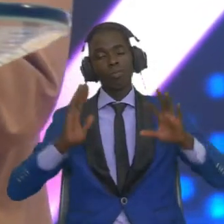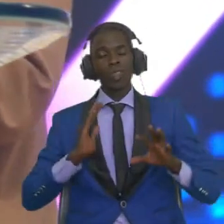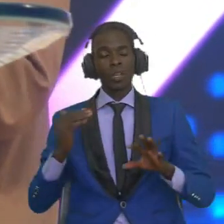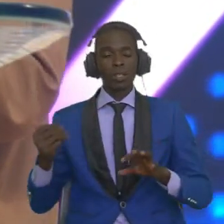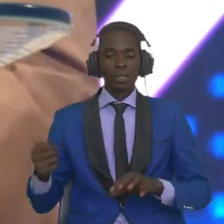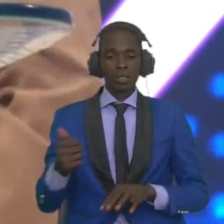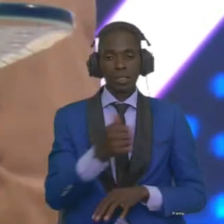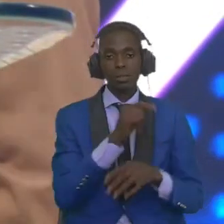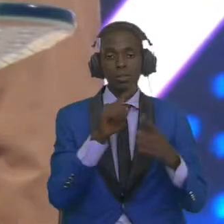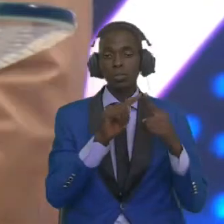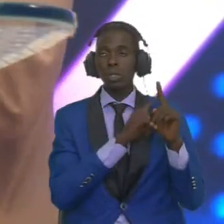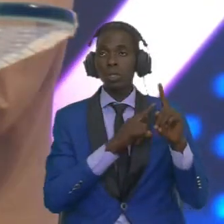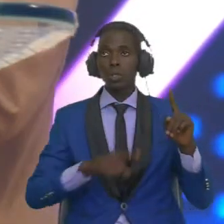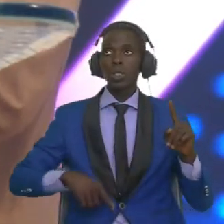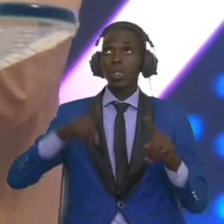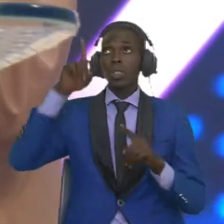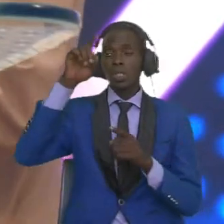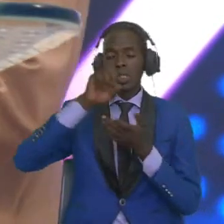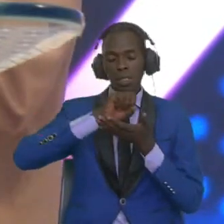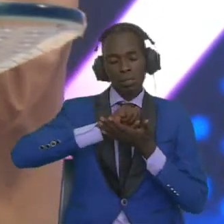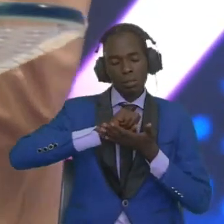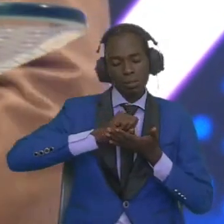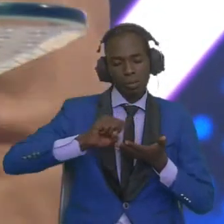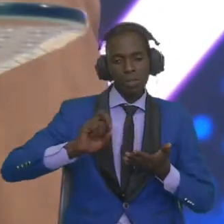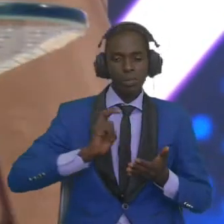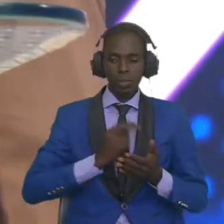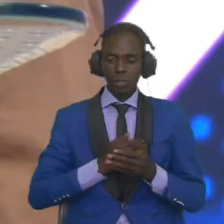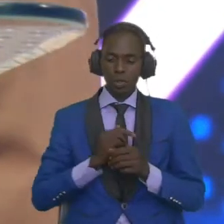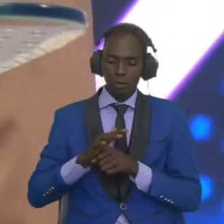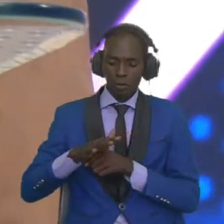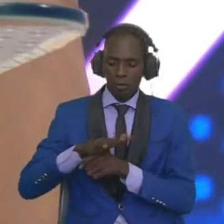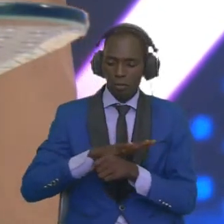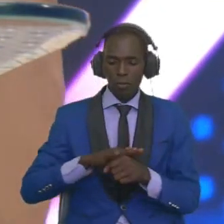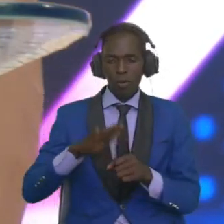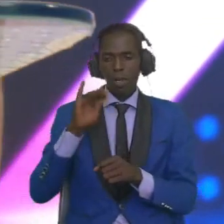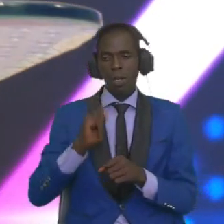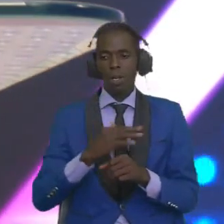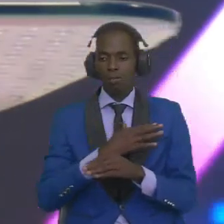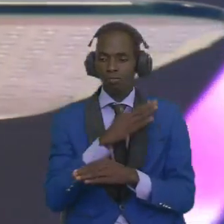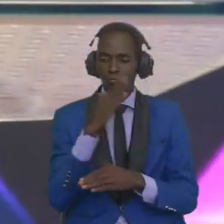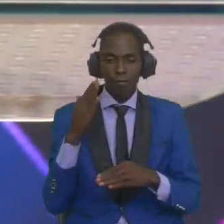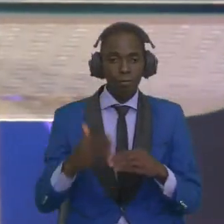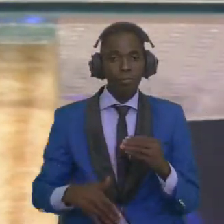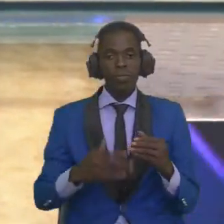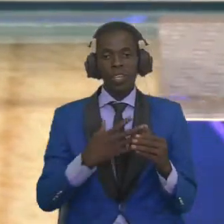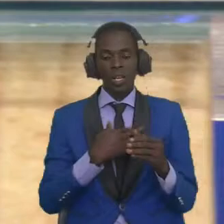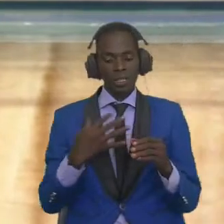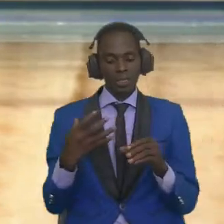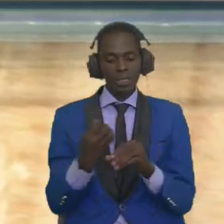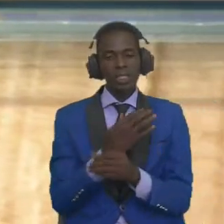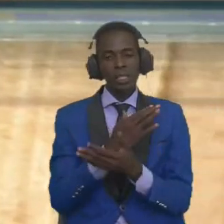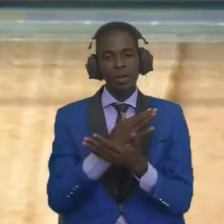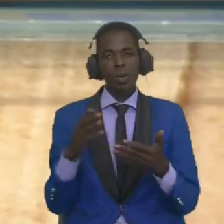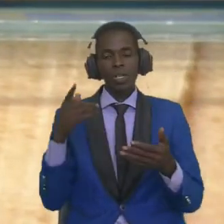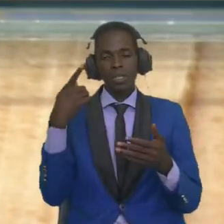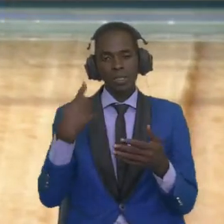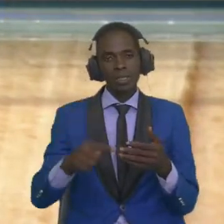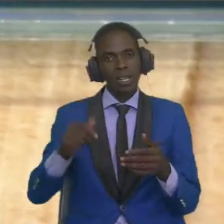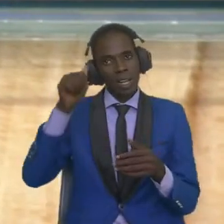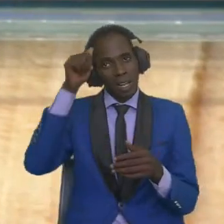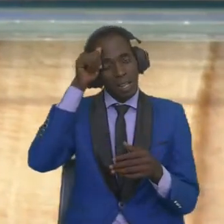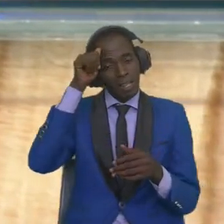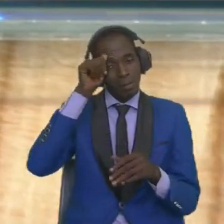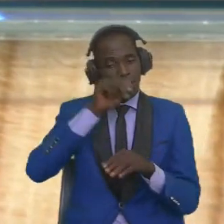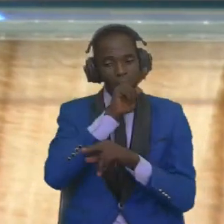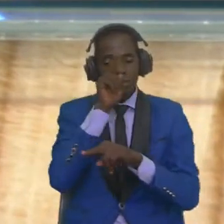he sanctifies us fully and truly and entirely, and he takes away the Adamic nature, and he